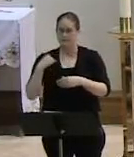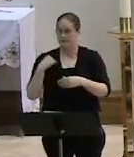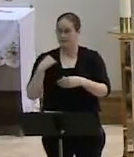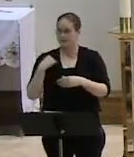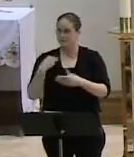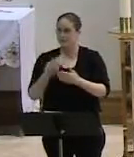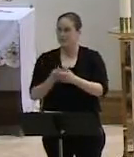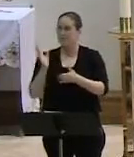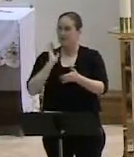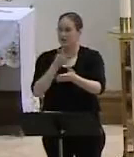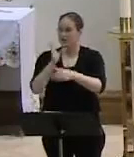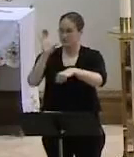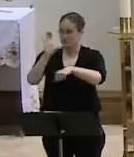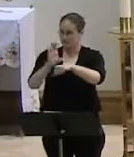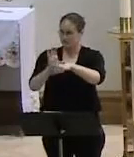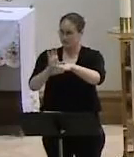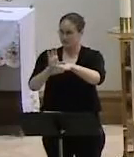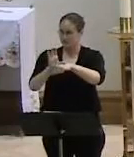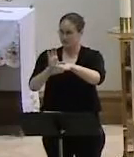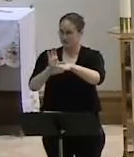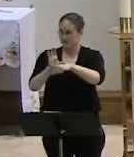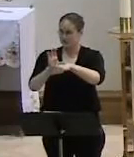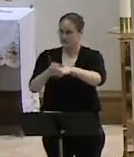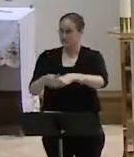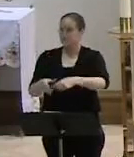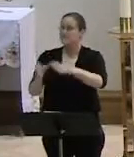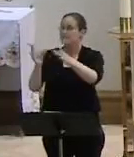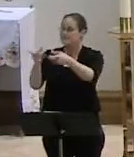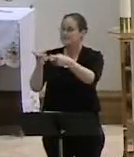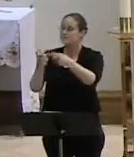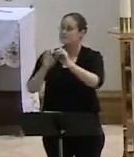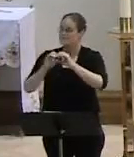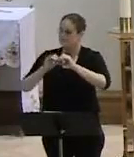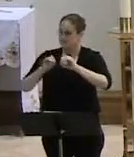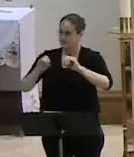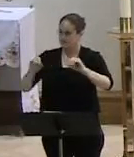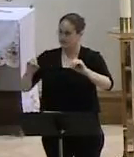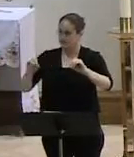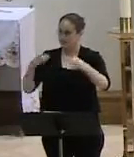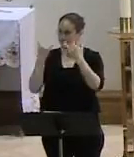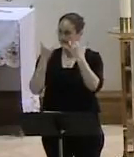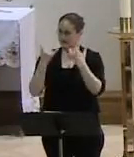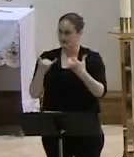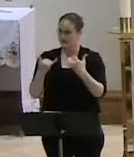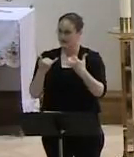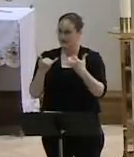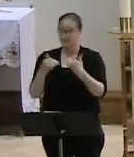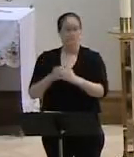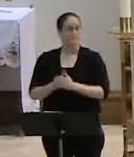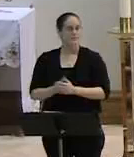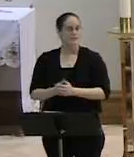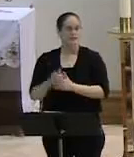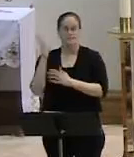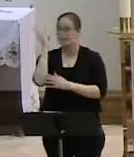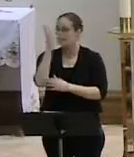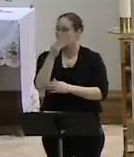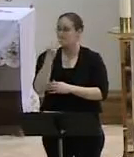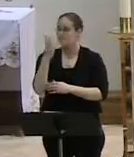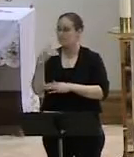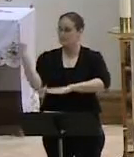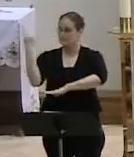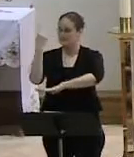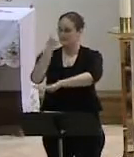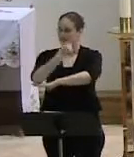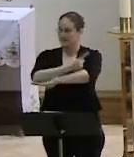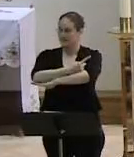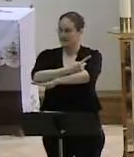men and women who will be receiving their diplomas today. And so, as they come to make this beautiful day